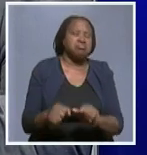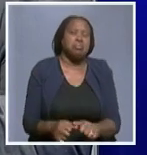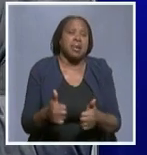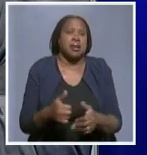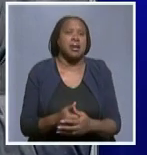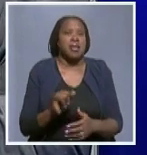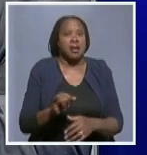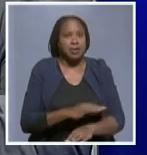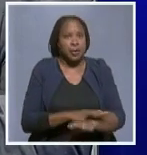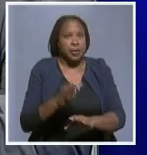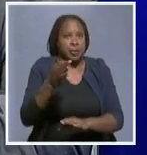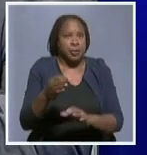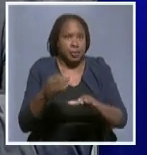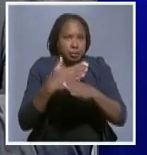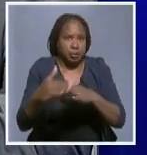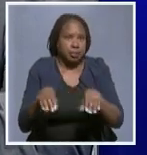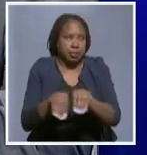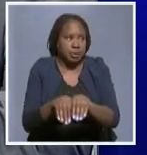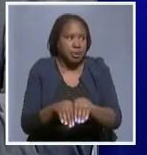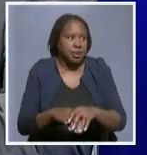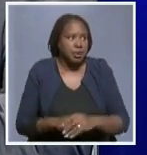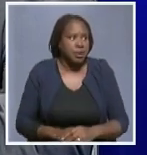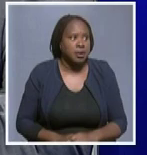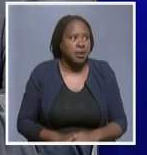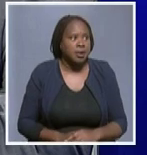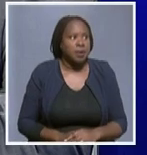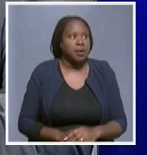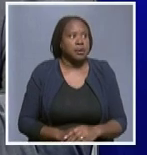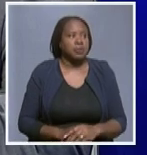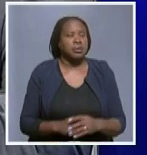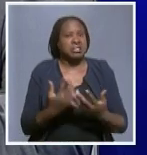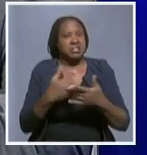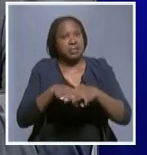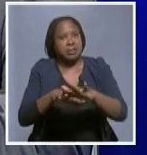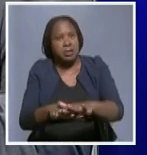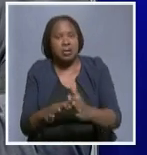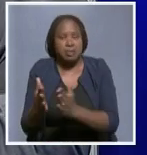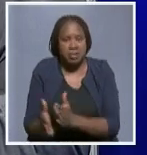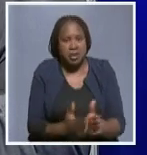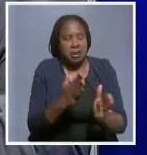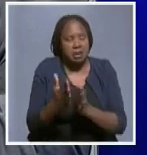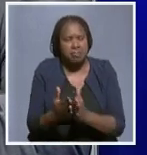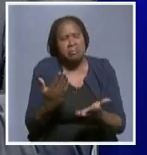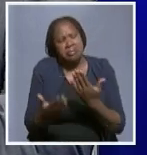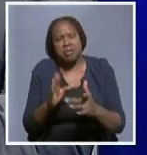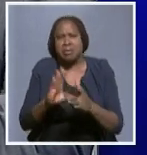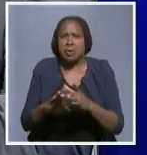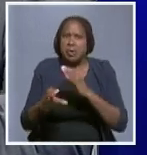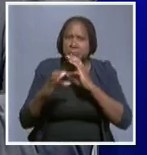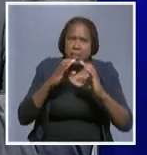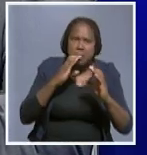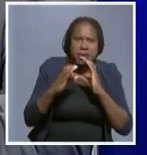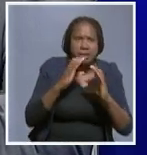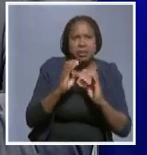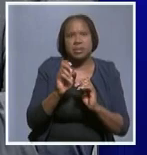way forward, really, with coordinated effort, because we also need to have integrated planning also. Whether you are in telecommunications or any